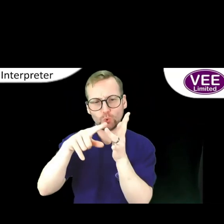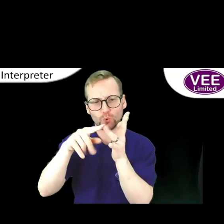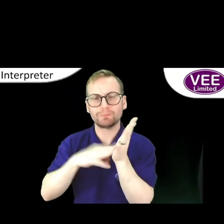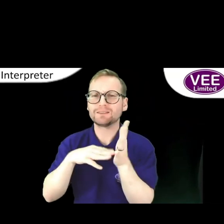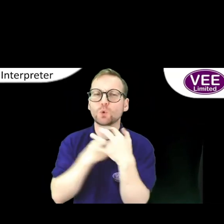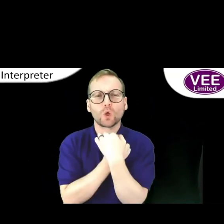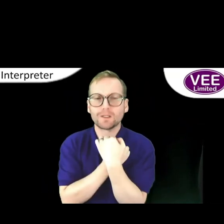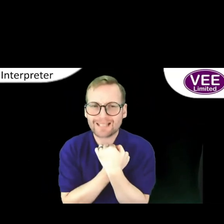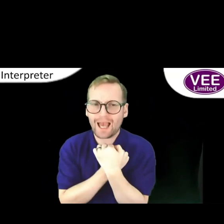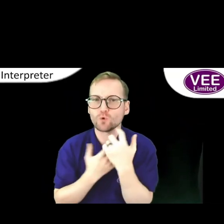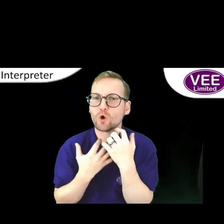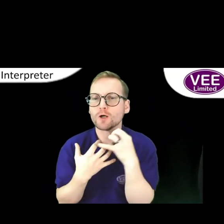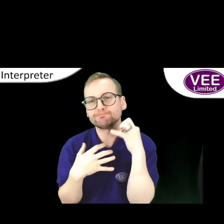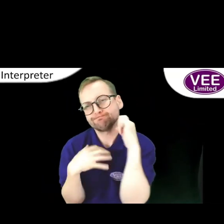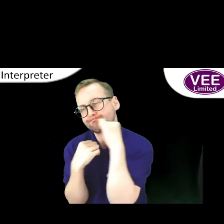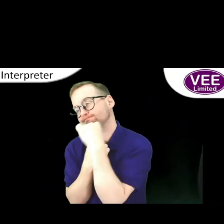or to burrow down. It can mean both.